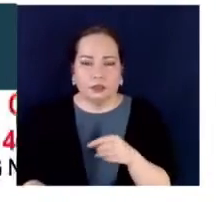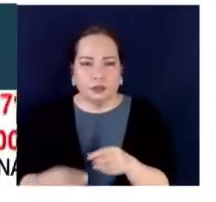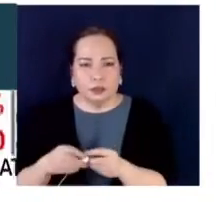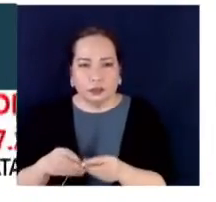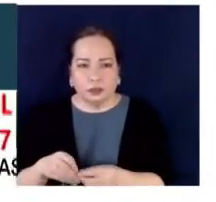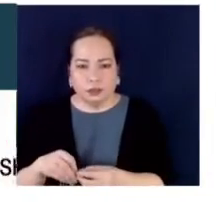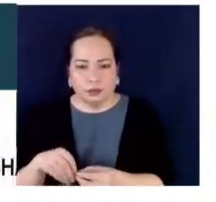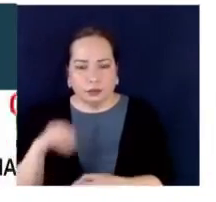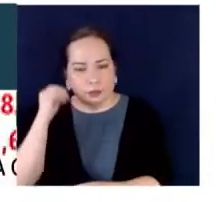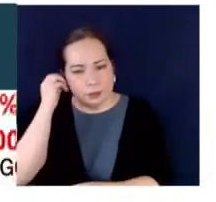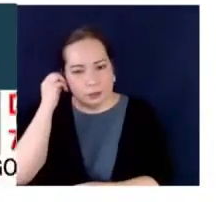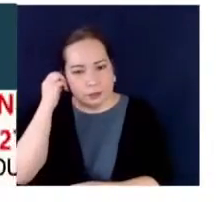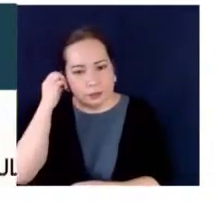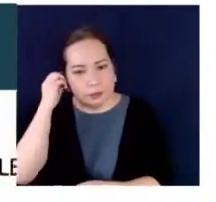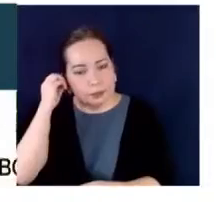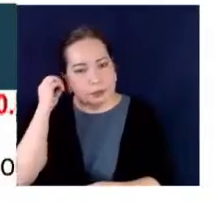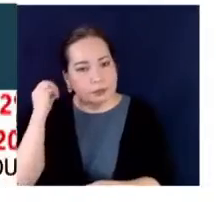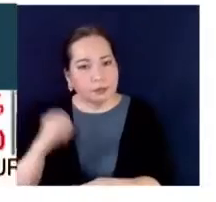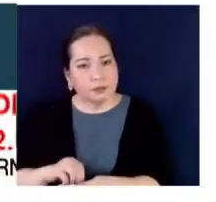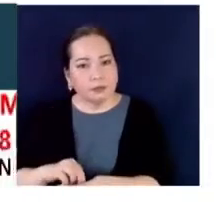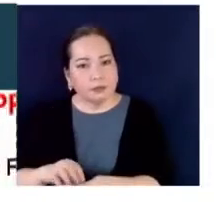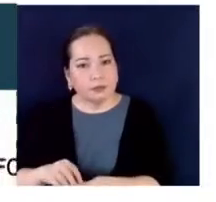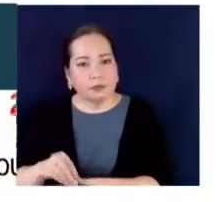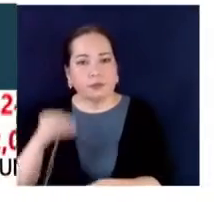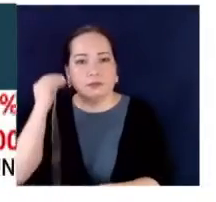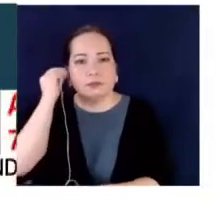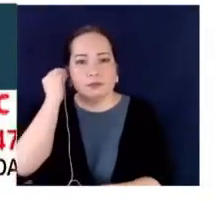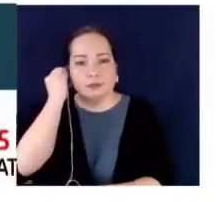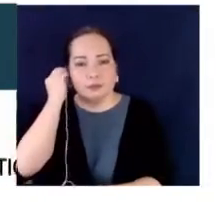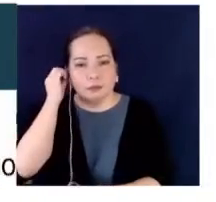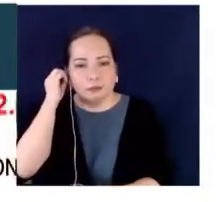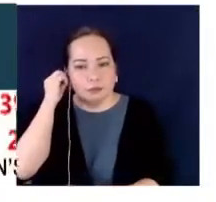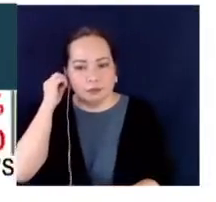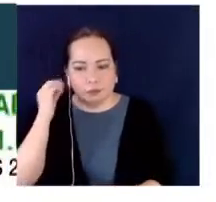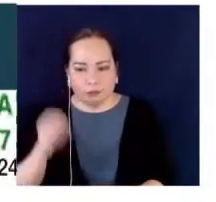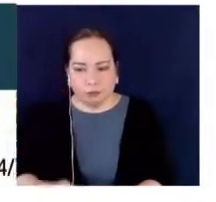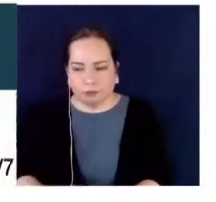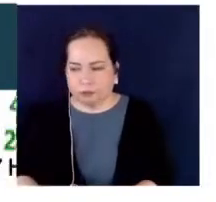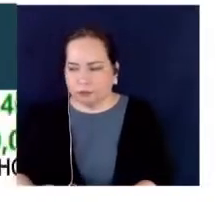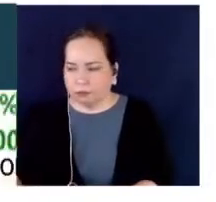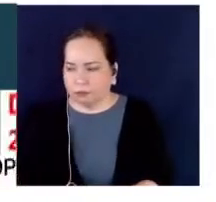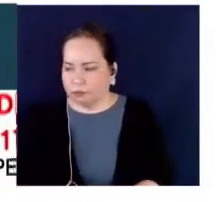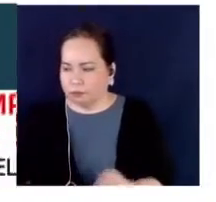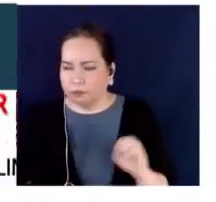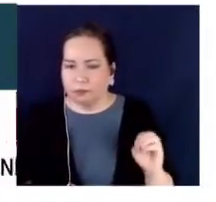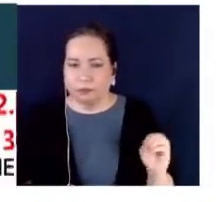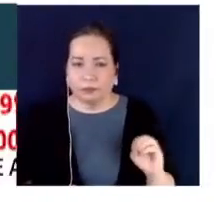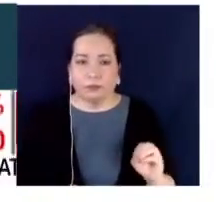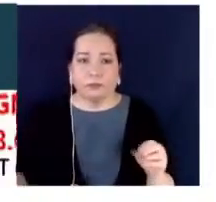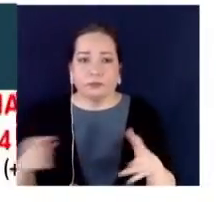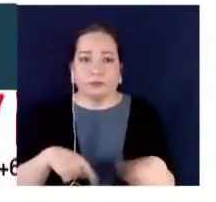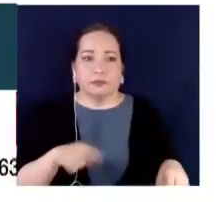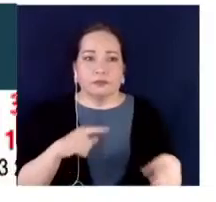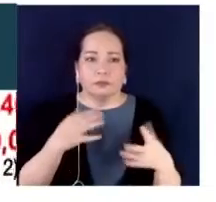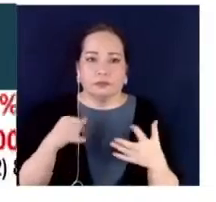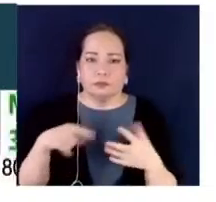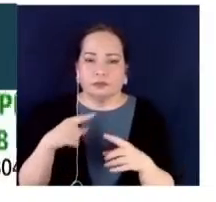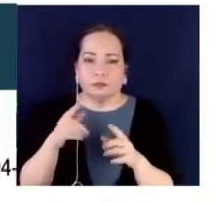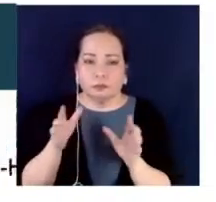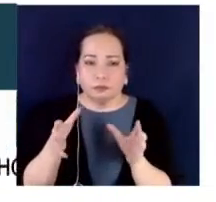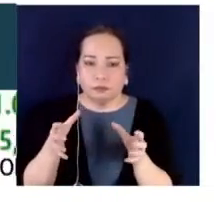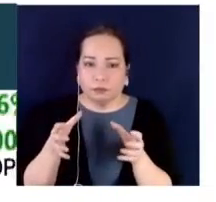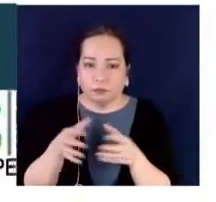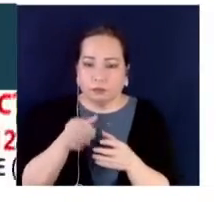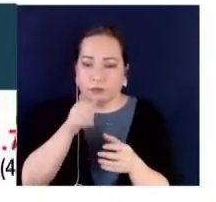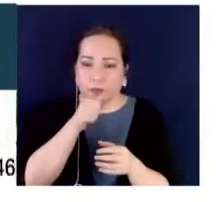year, both government, private sector, and pharmaceutical company, that AstraZeneca, then now the law